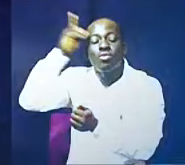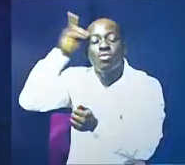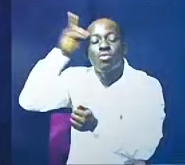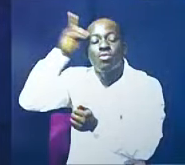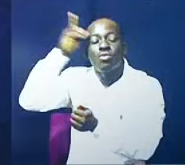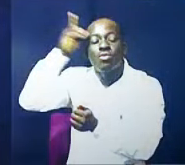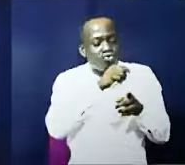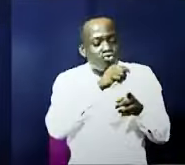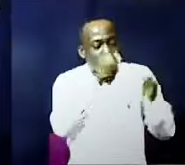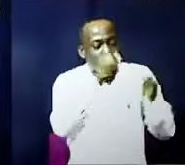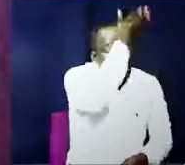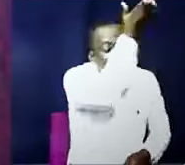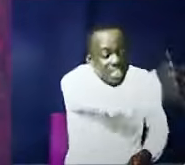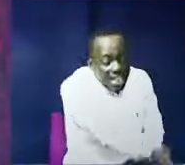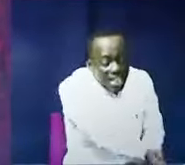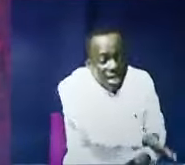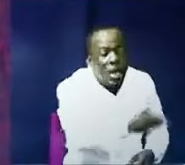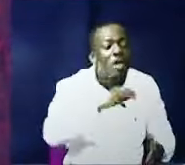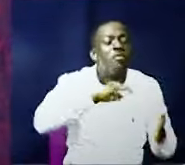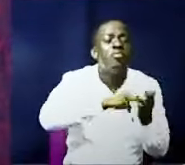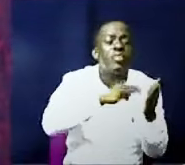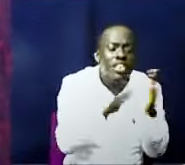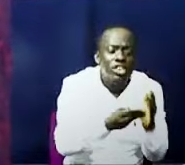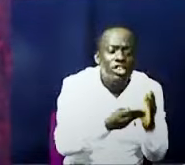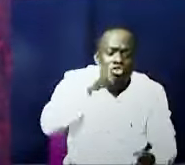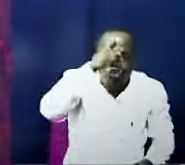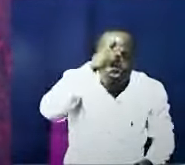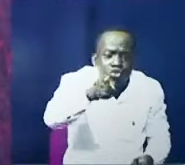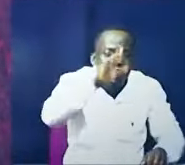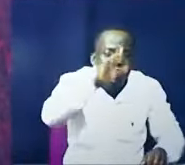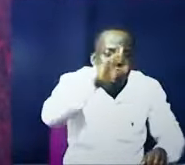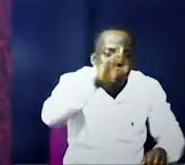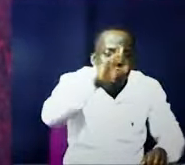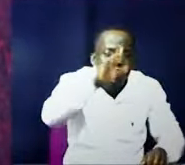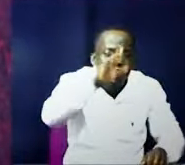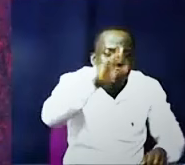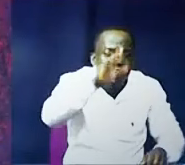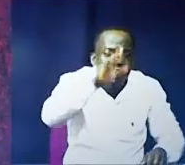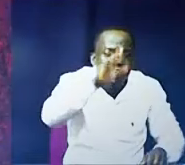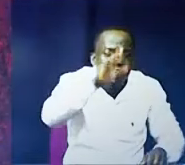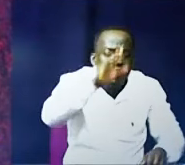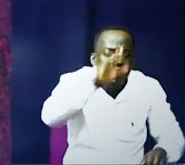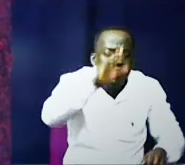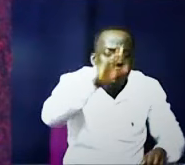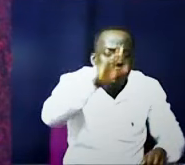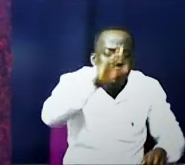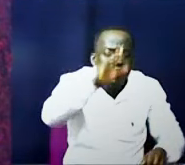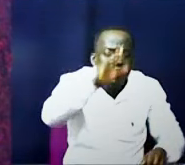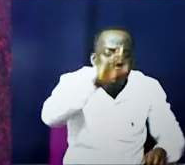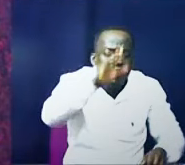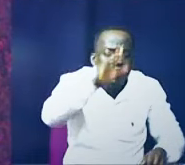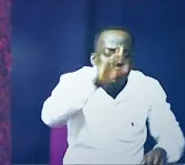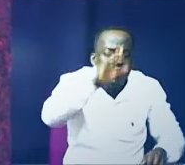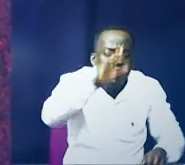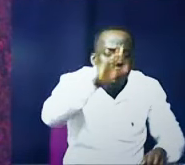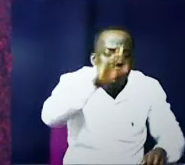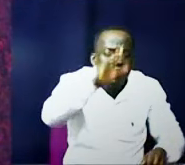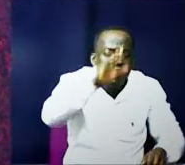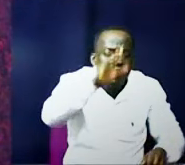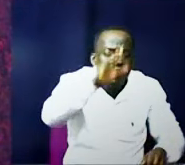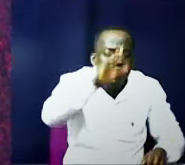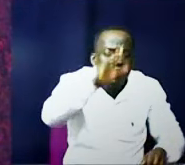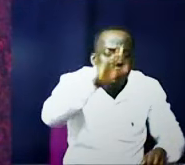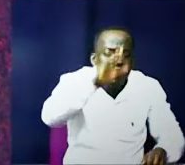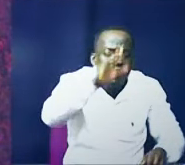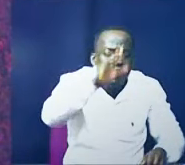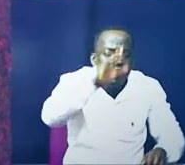the Bayenema, or the Bia, Yadaso, Ewa. And we are in the presence of God. So you can't say that there